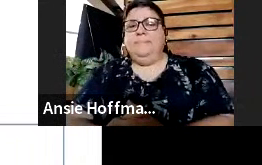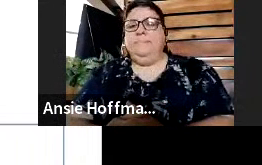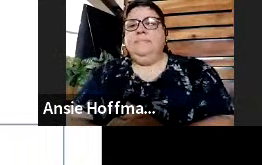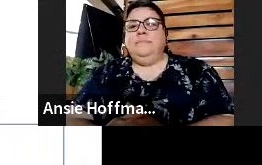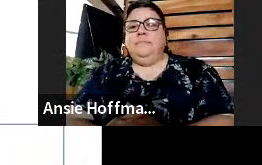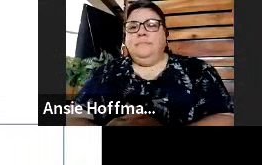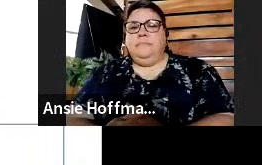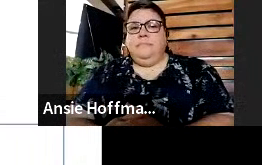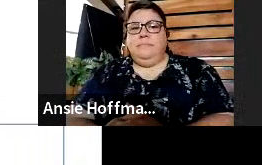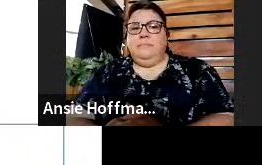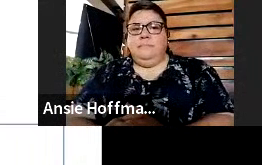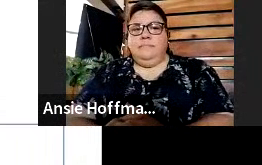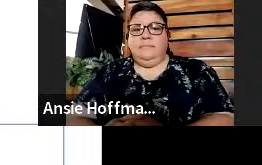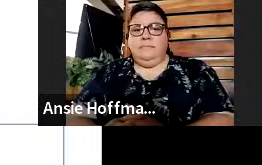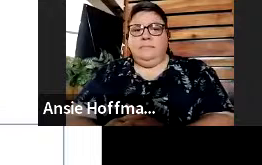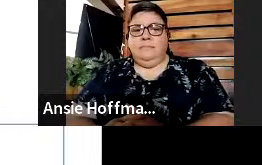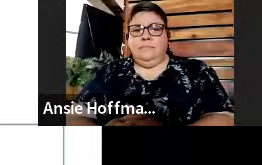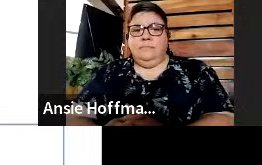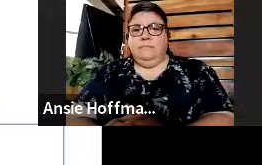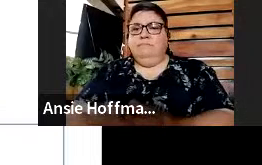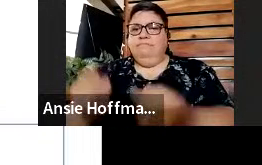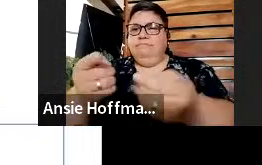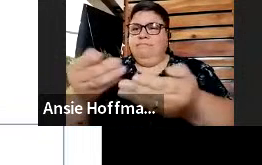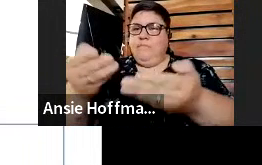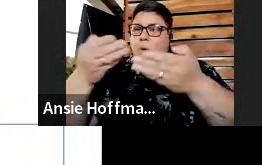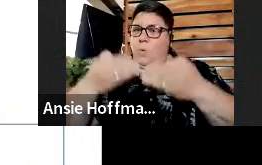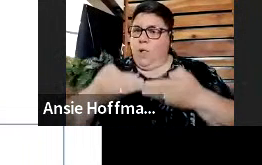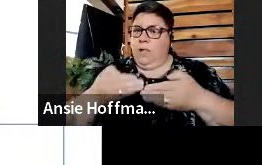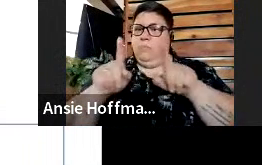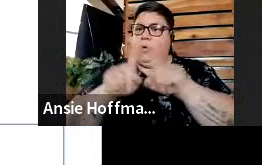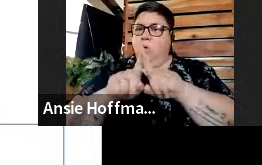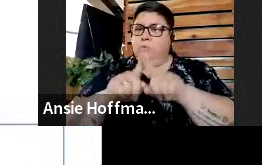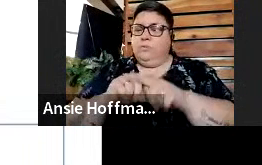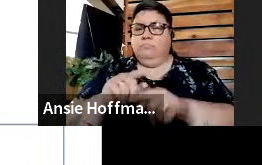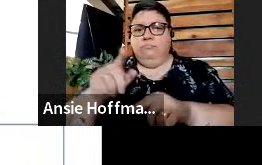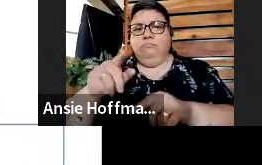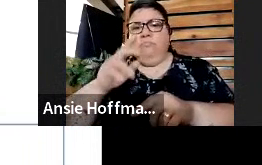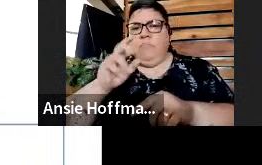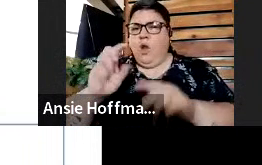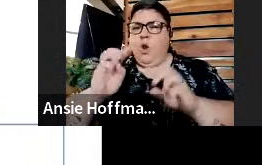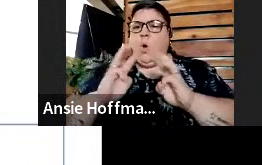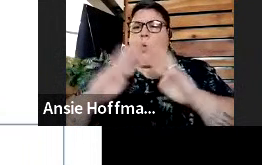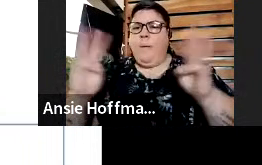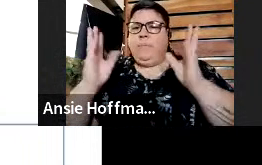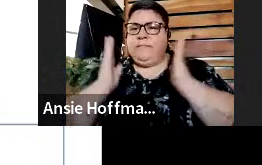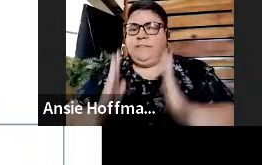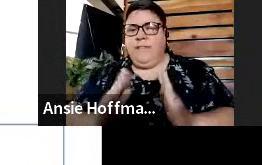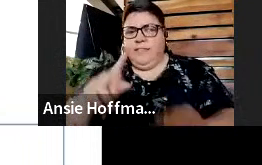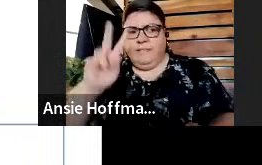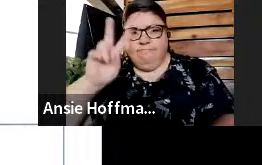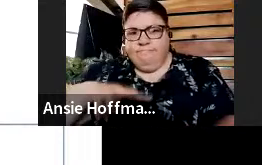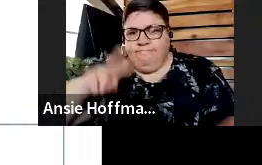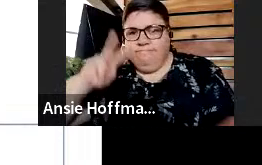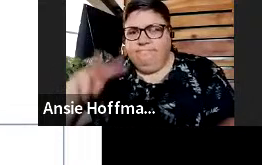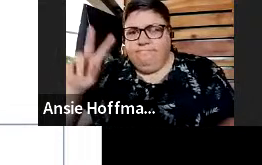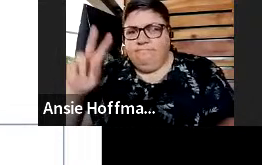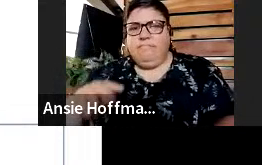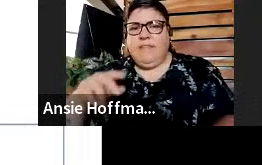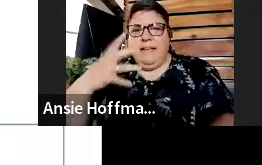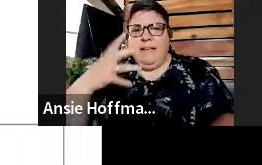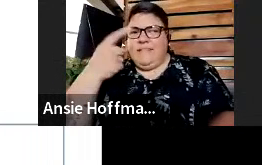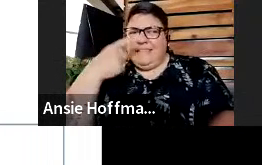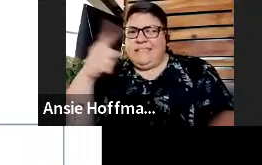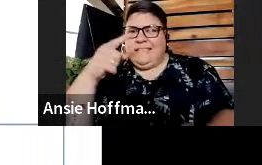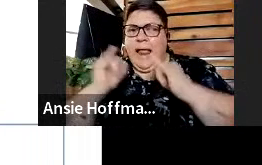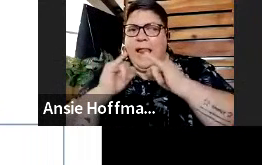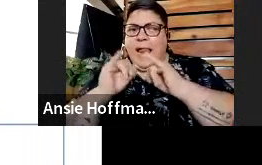Ladies and gentlemen, you are welcome to also go through our website. You will find other search engines that will